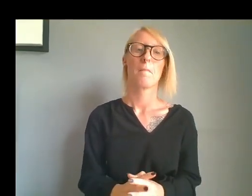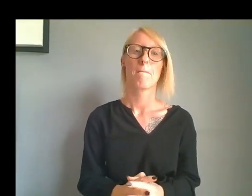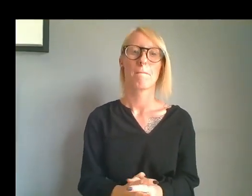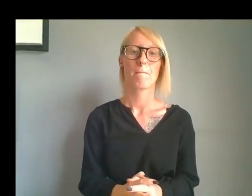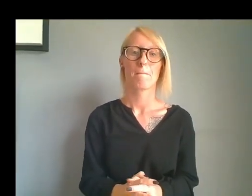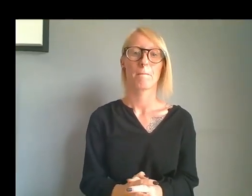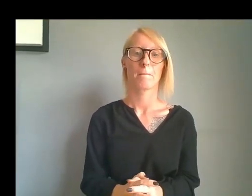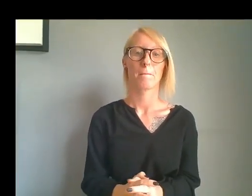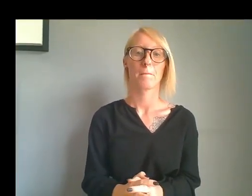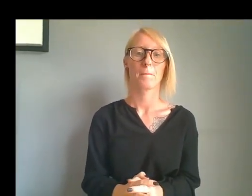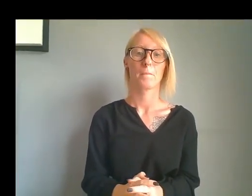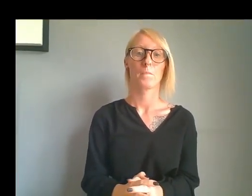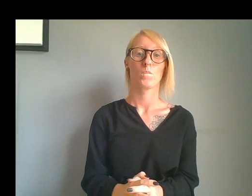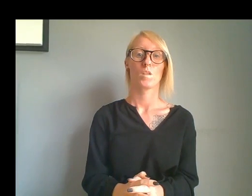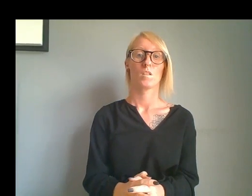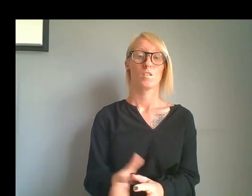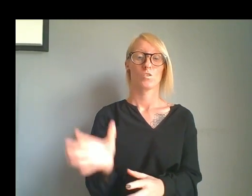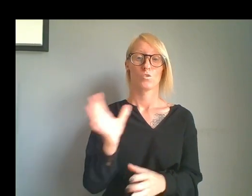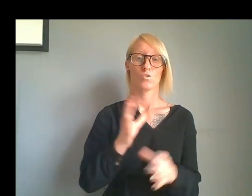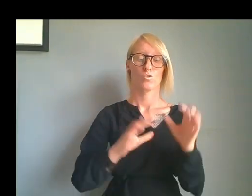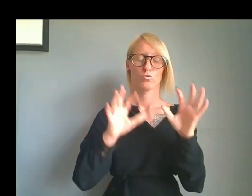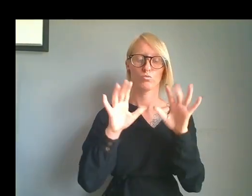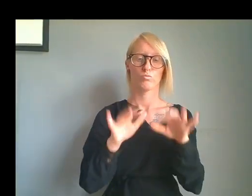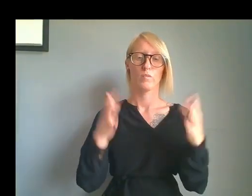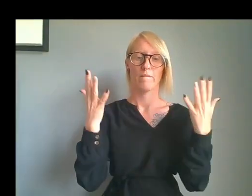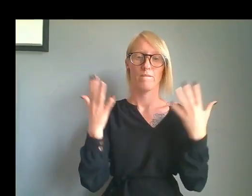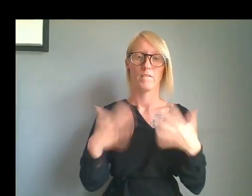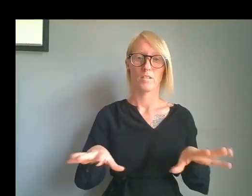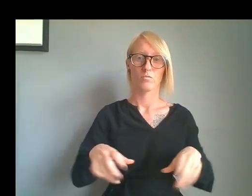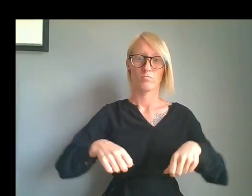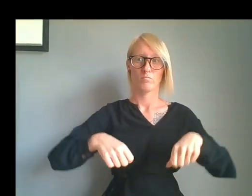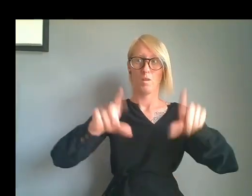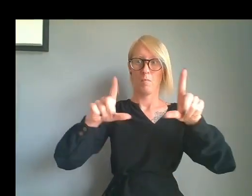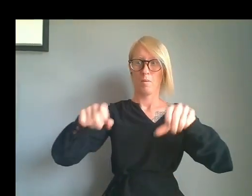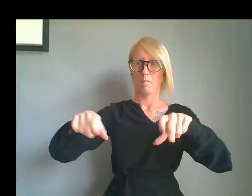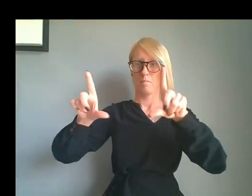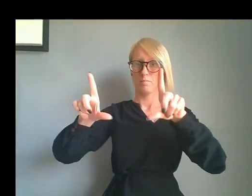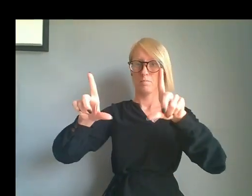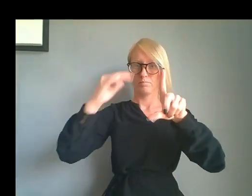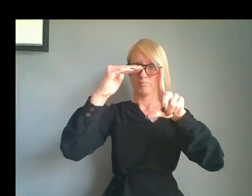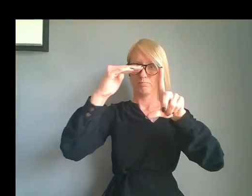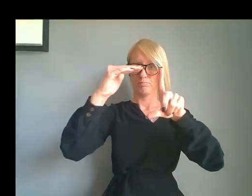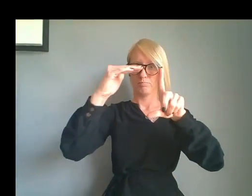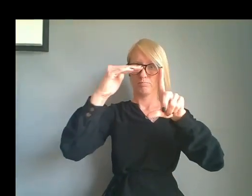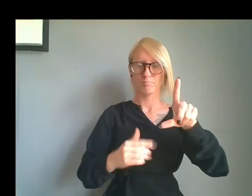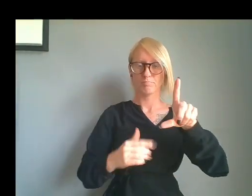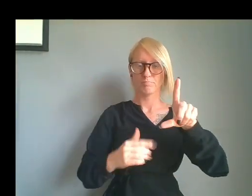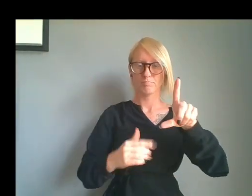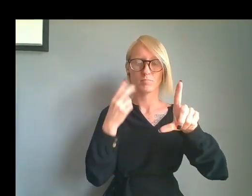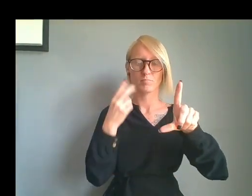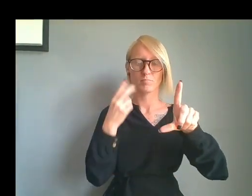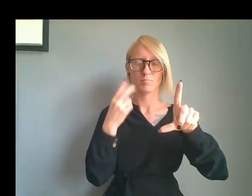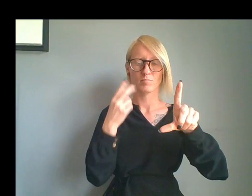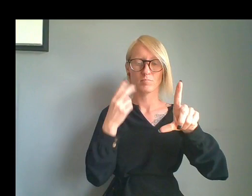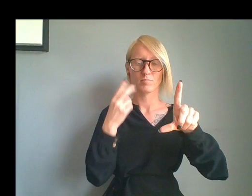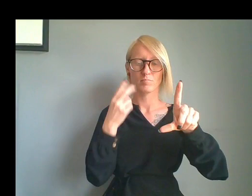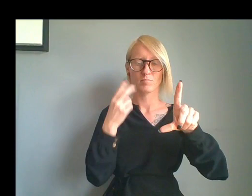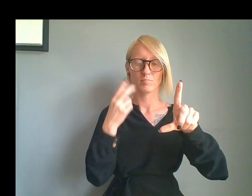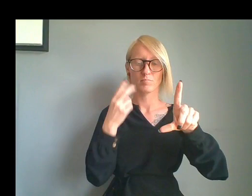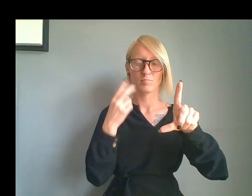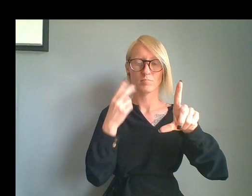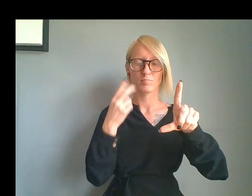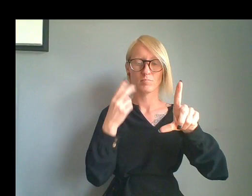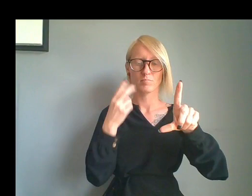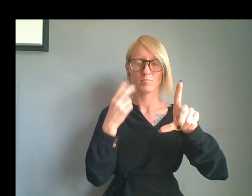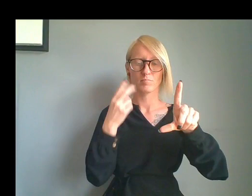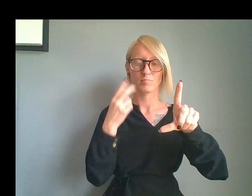So when I do that search, and this is one I did yesterday, these were my results. So you'll note here that all of these listed